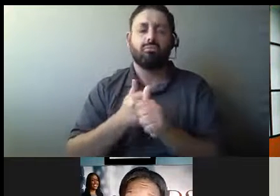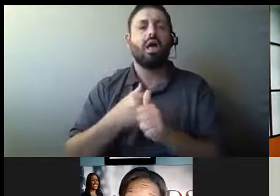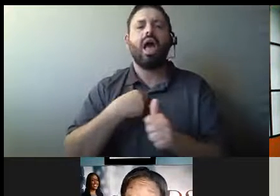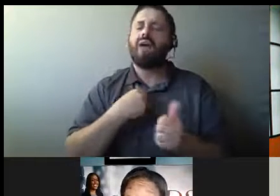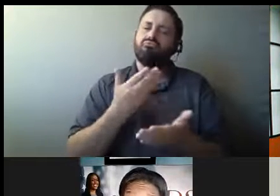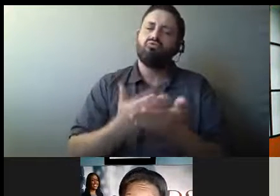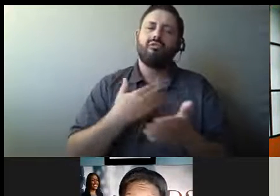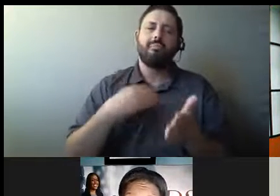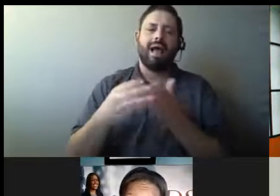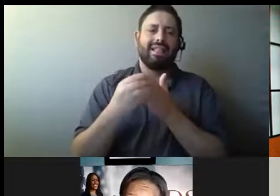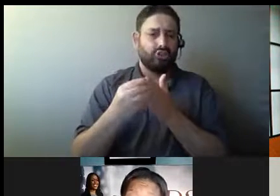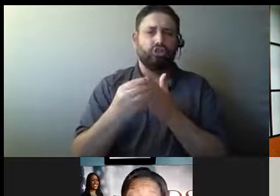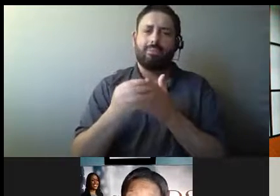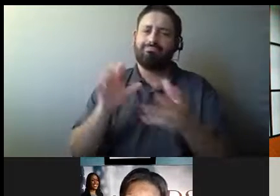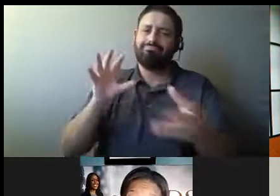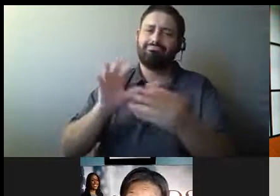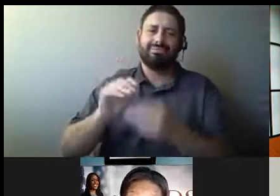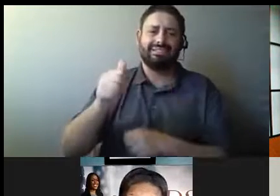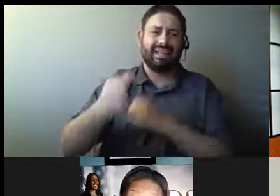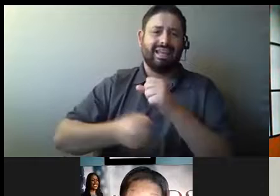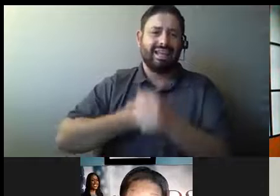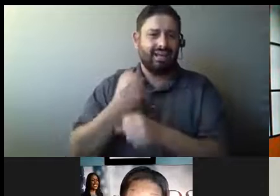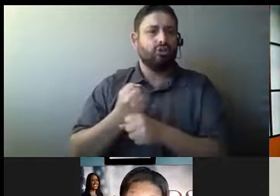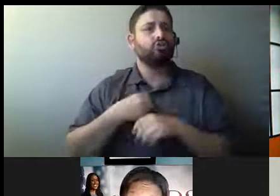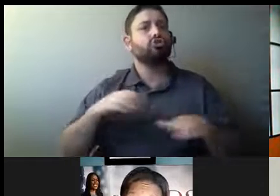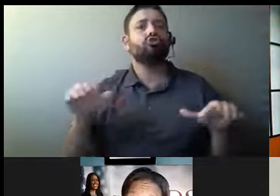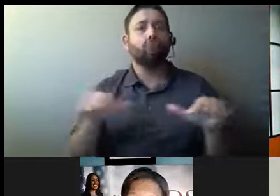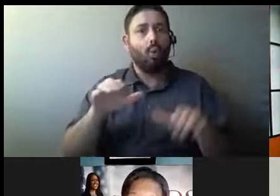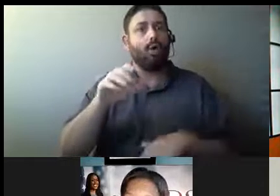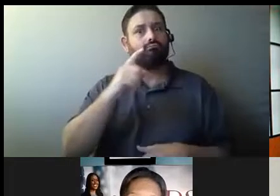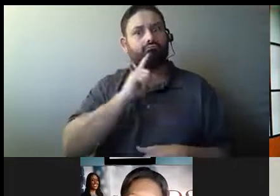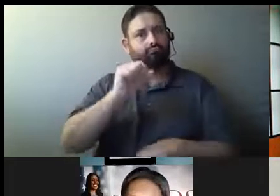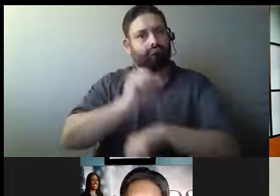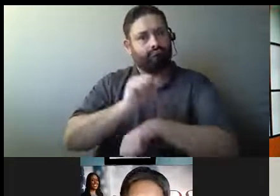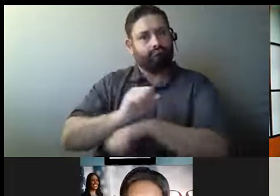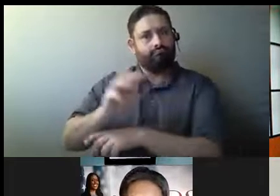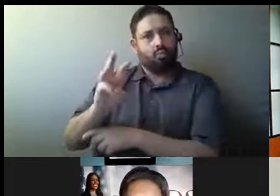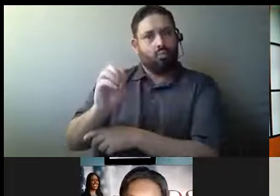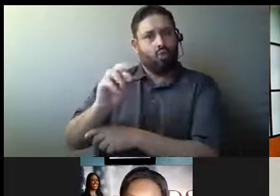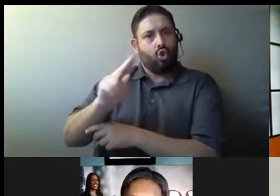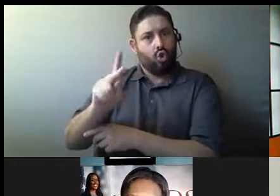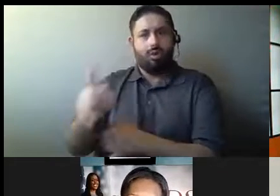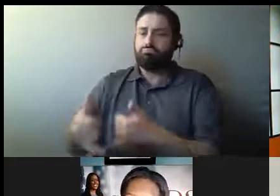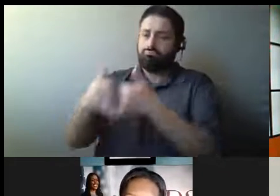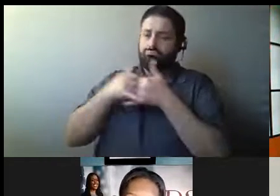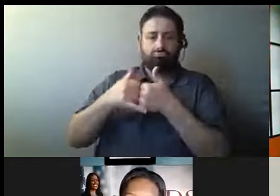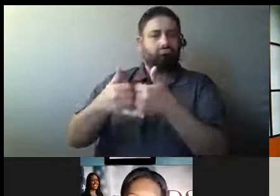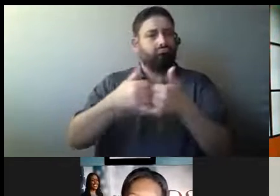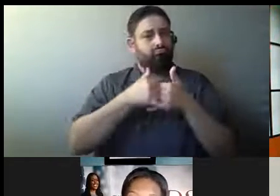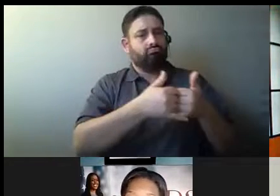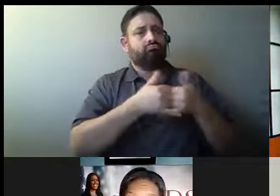the community within the last 10 years with doing the work. I've been awarded for my work within the community,